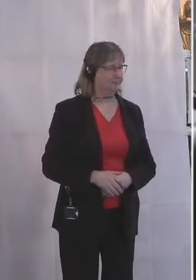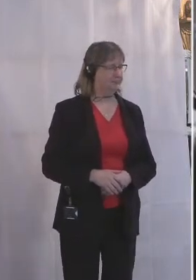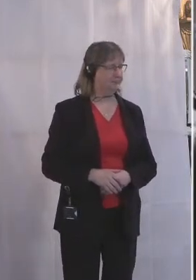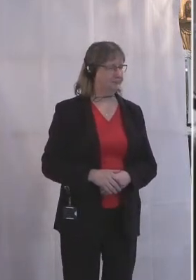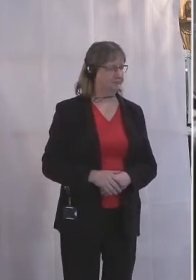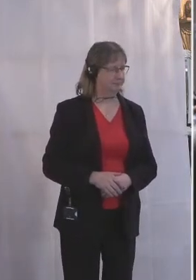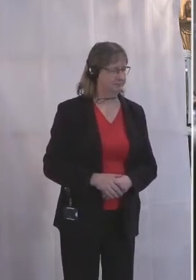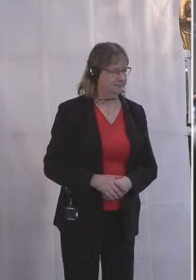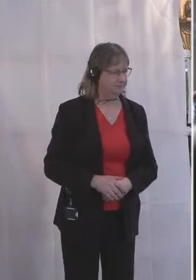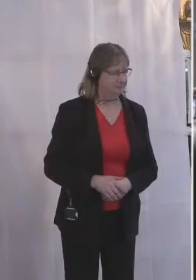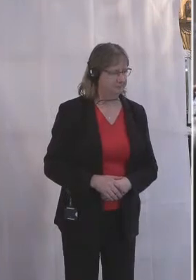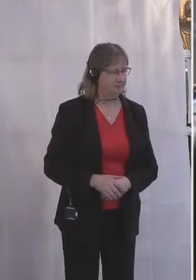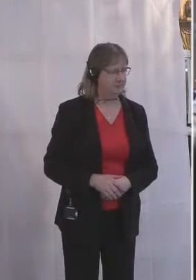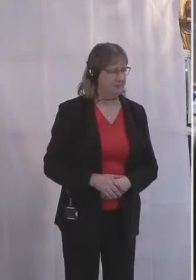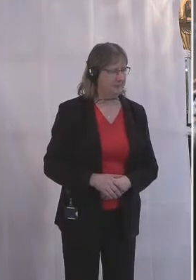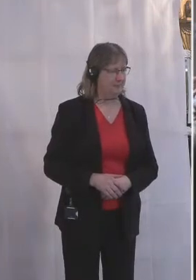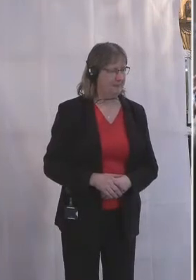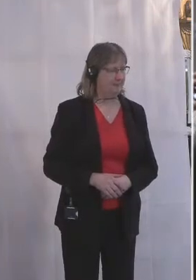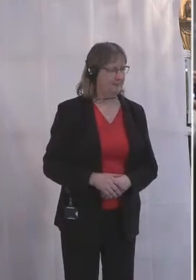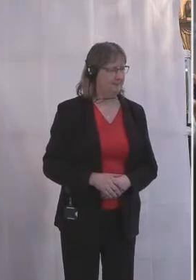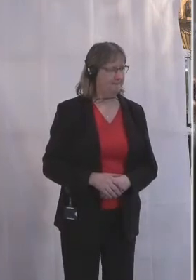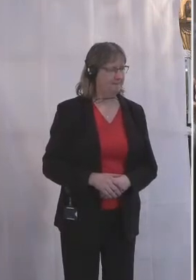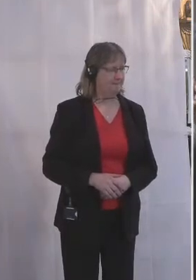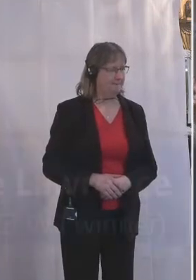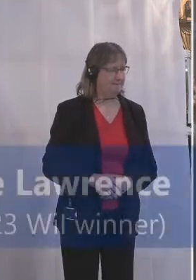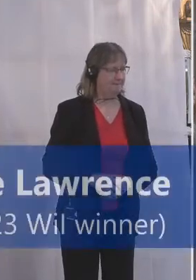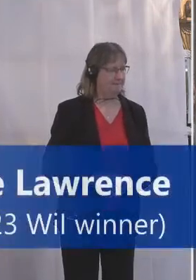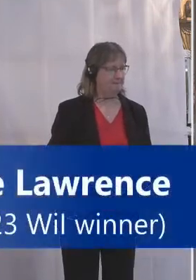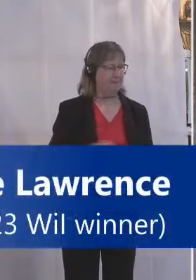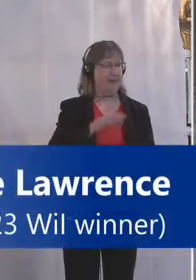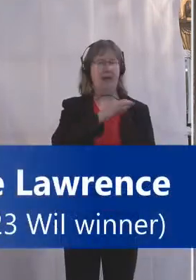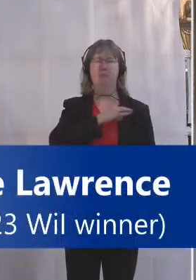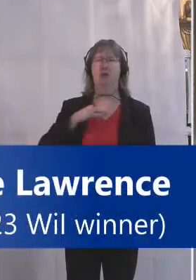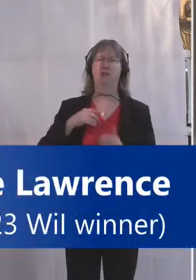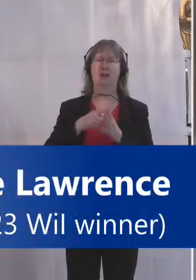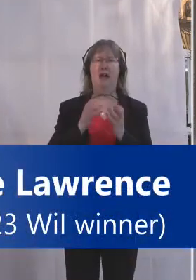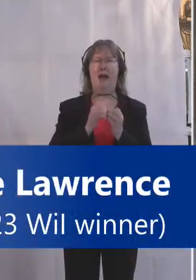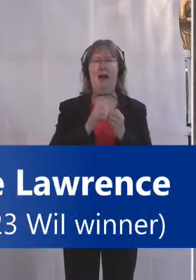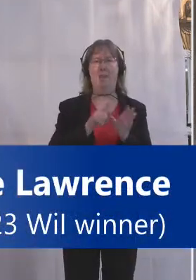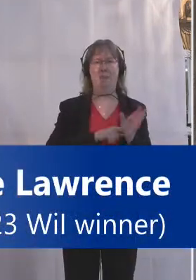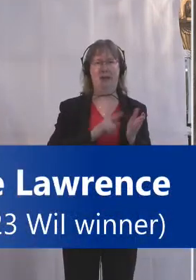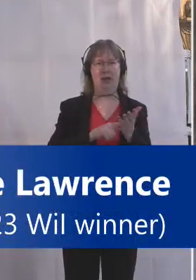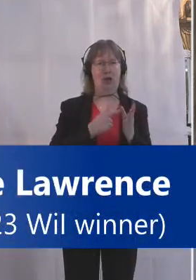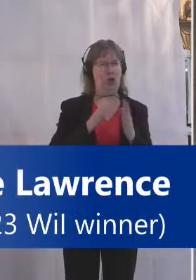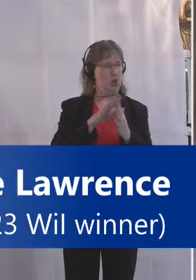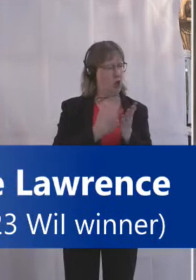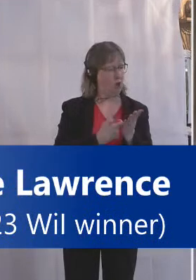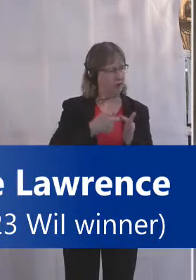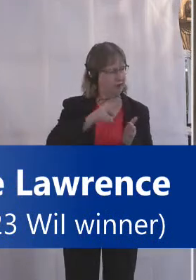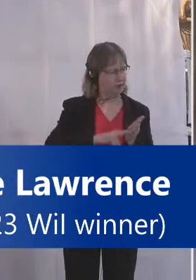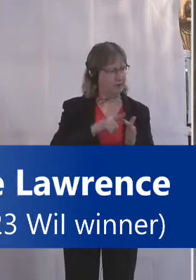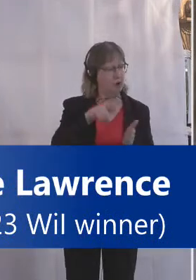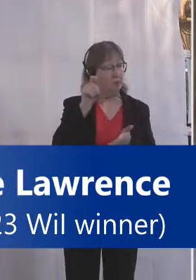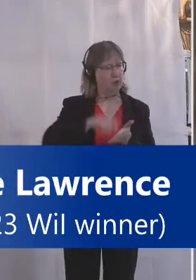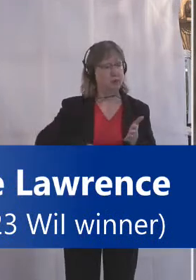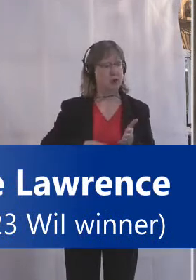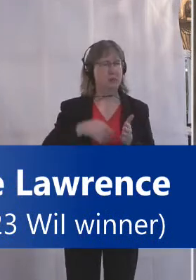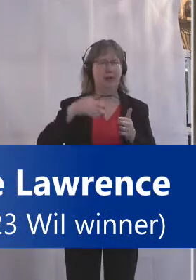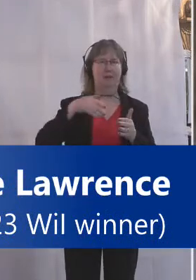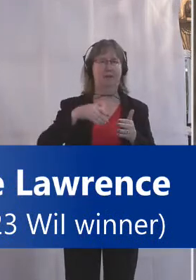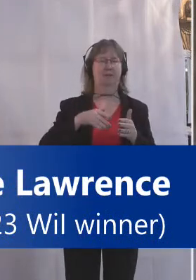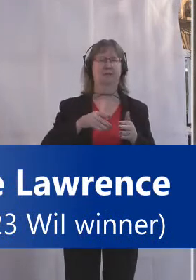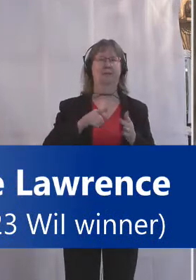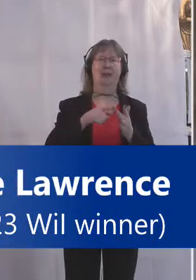Oh, that's loud. Hi, I'm Dr. Abby Lawrence, and I'm the founder of Consumer Insights Lab. I'm also its lead